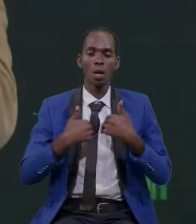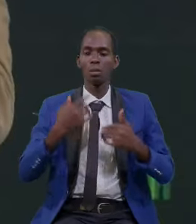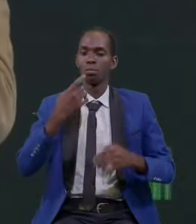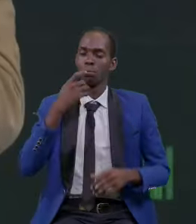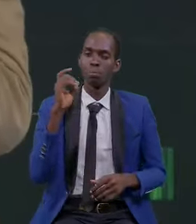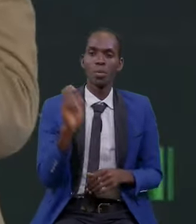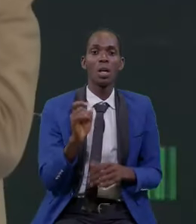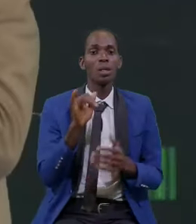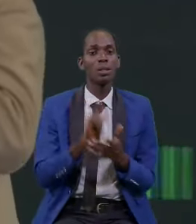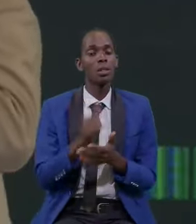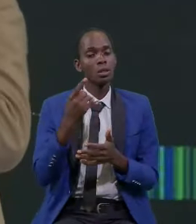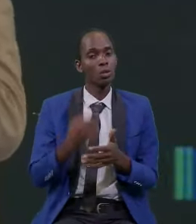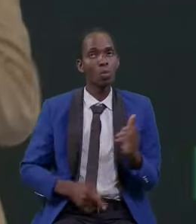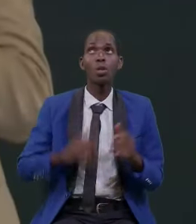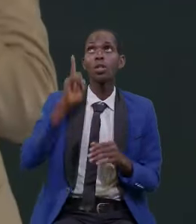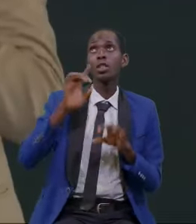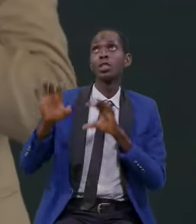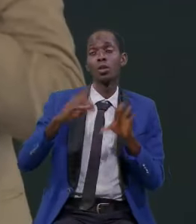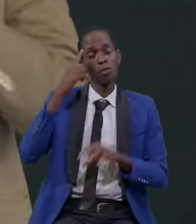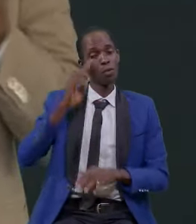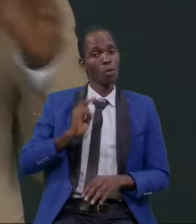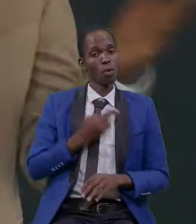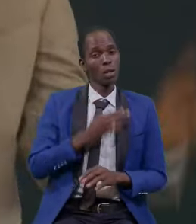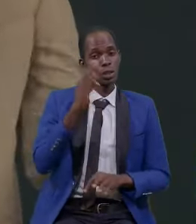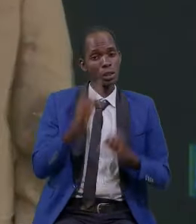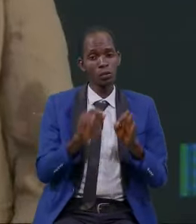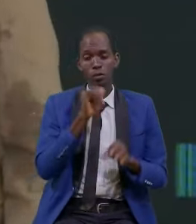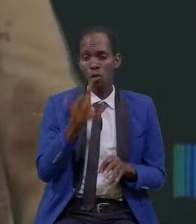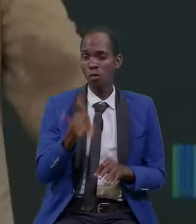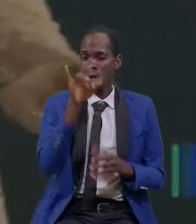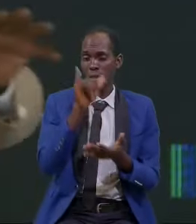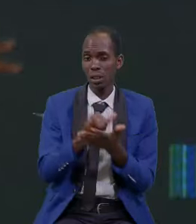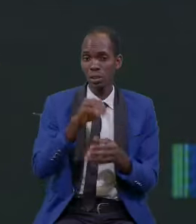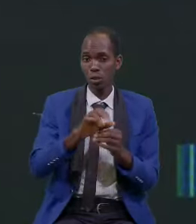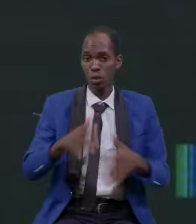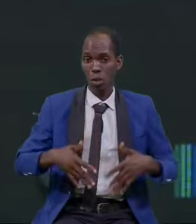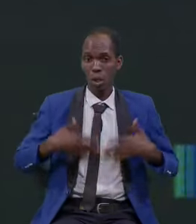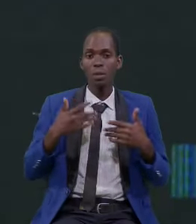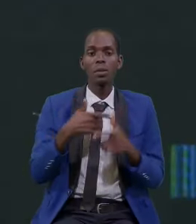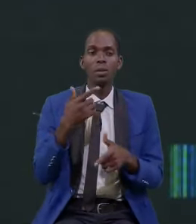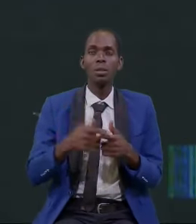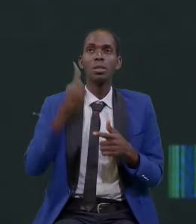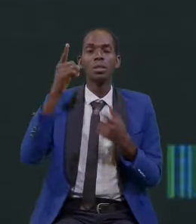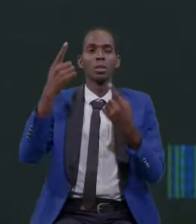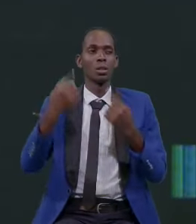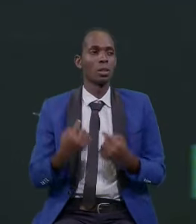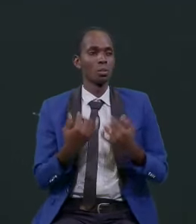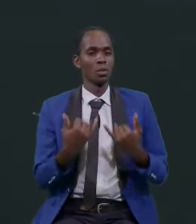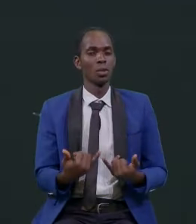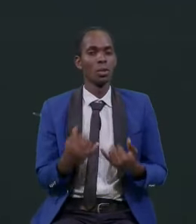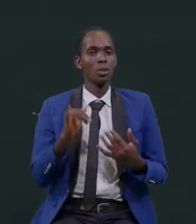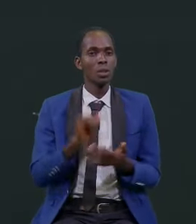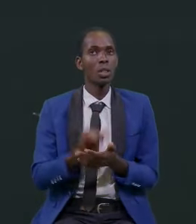done that in your life, you come to him today. He gave himself already that he might redeem you from